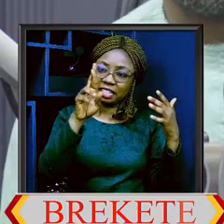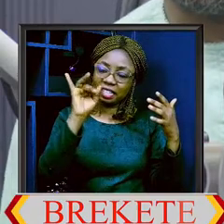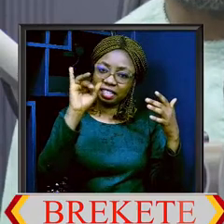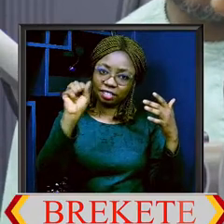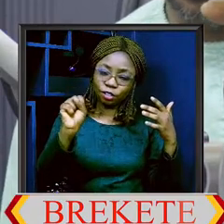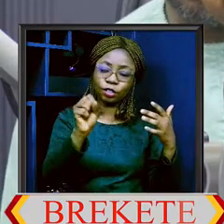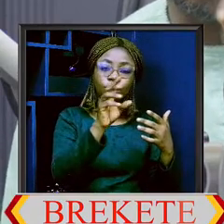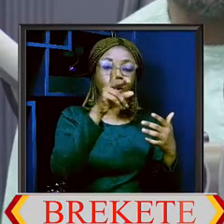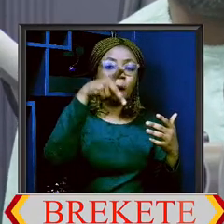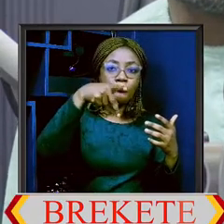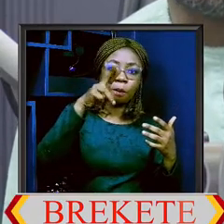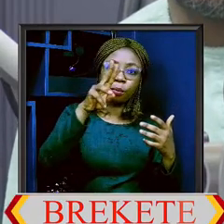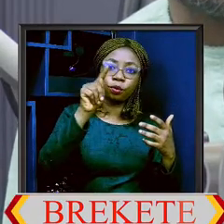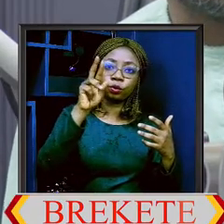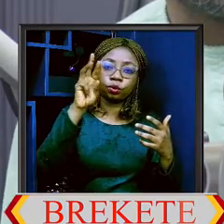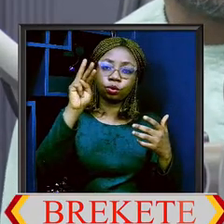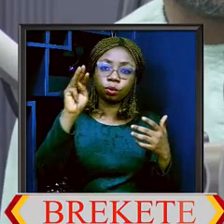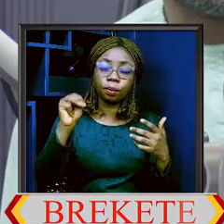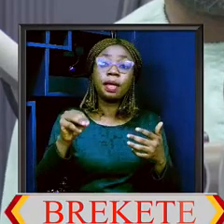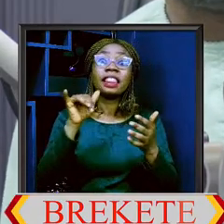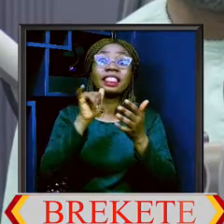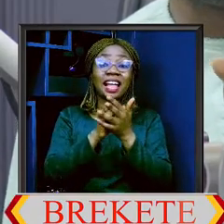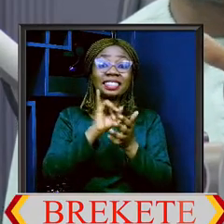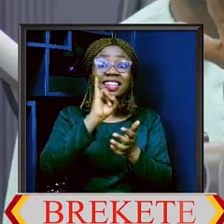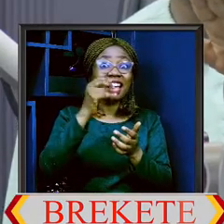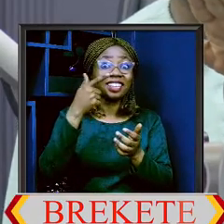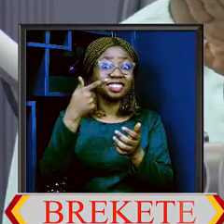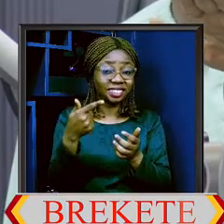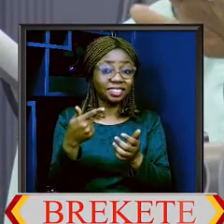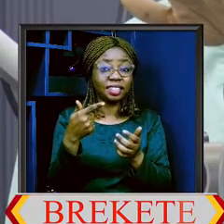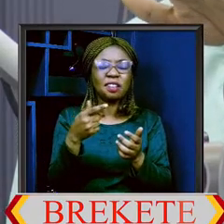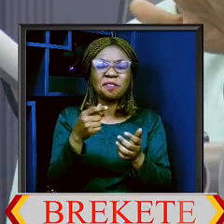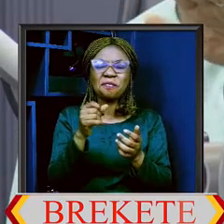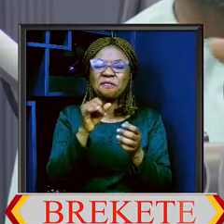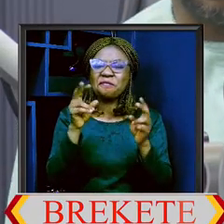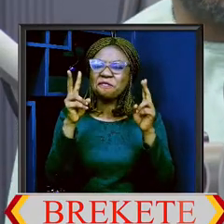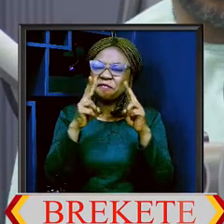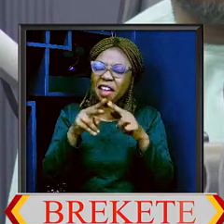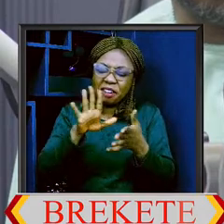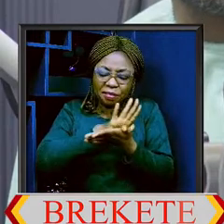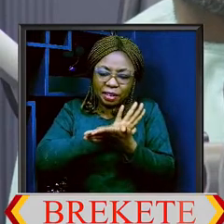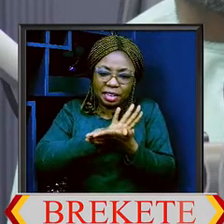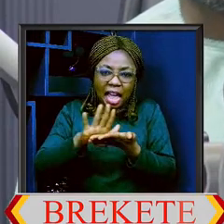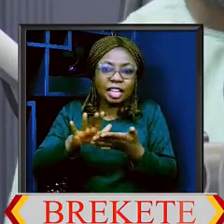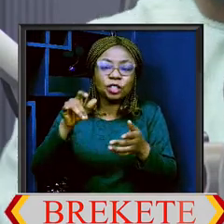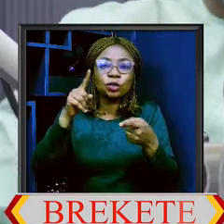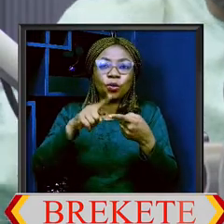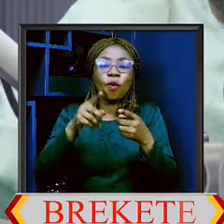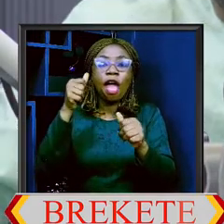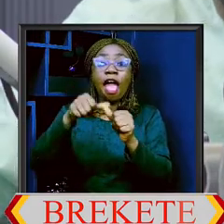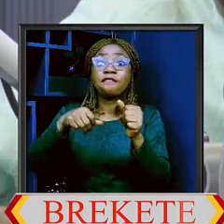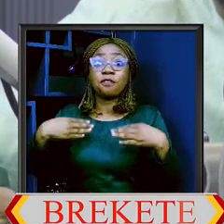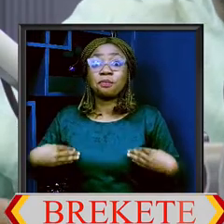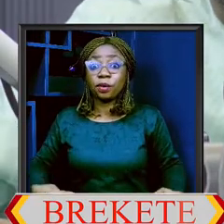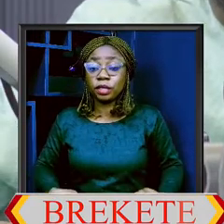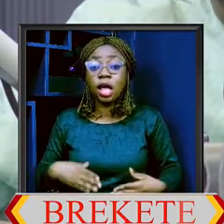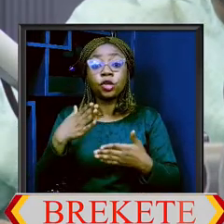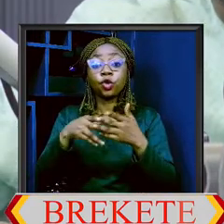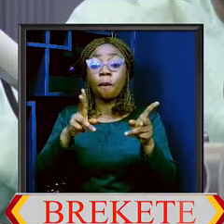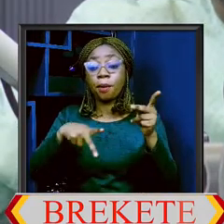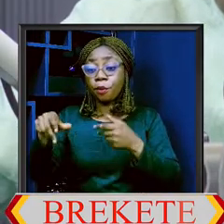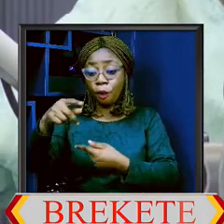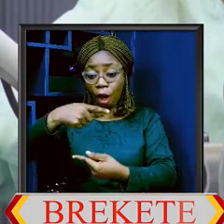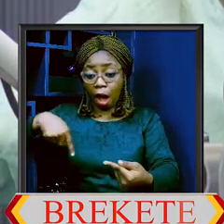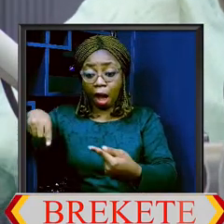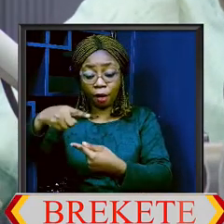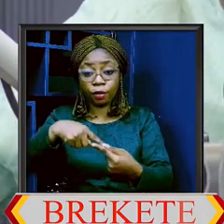IDR that IG when be say if they nice to almost everybody so some people around